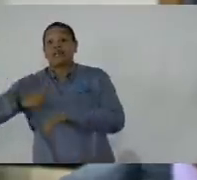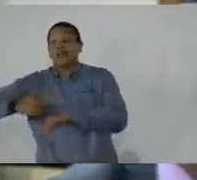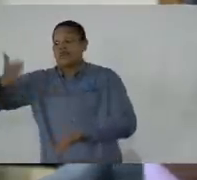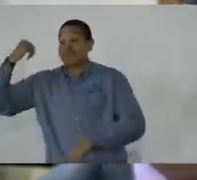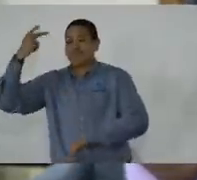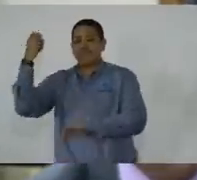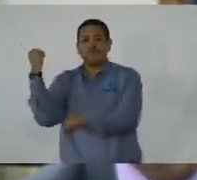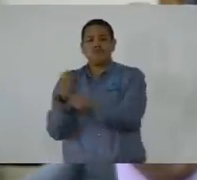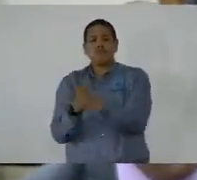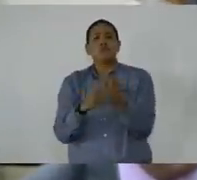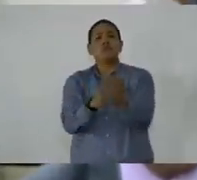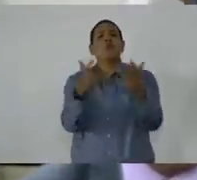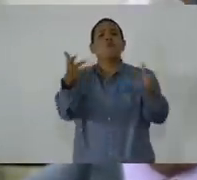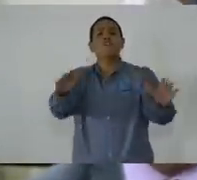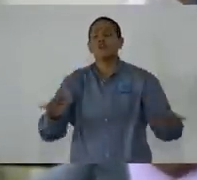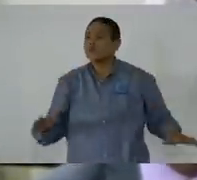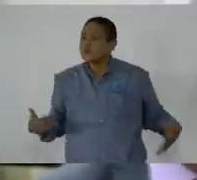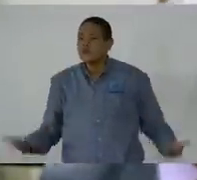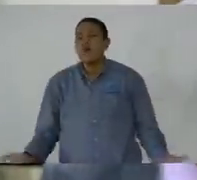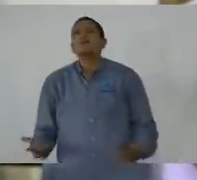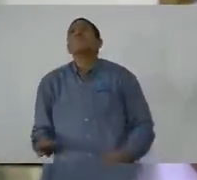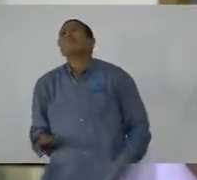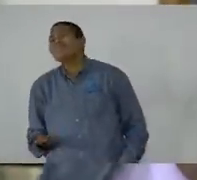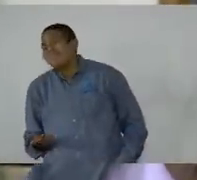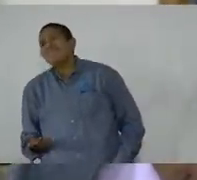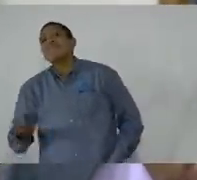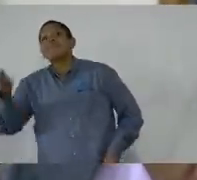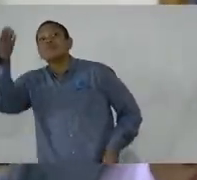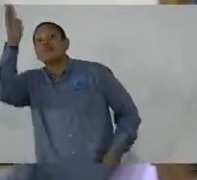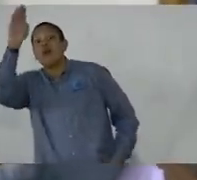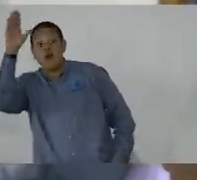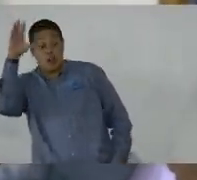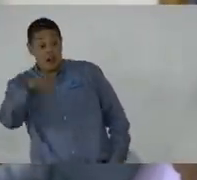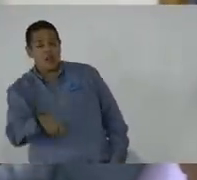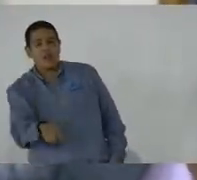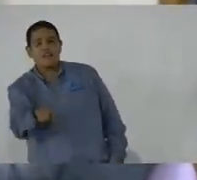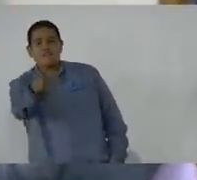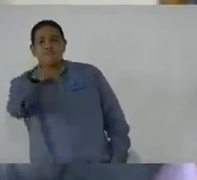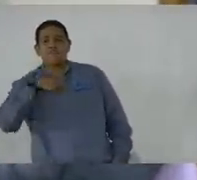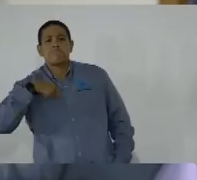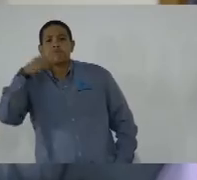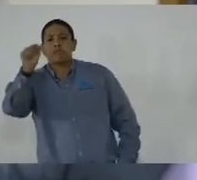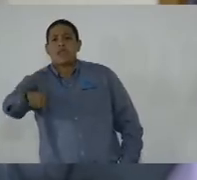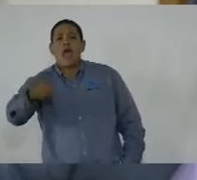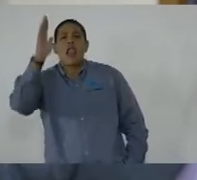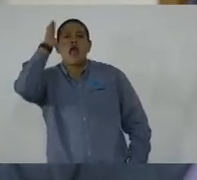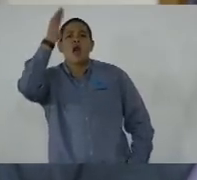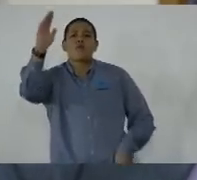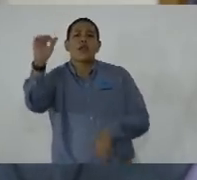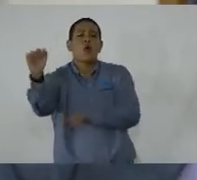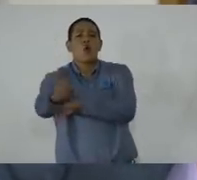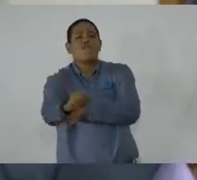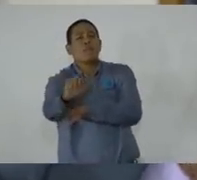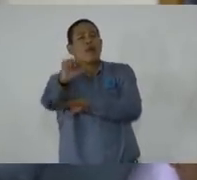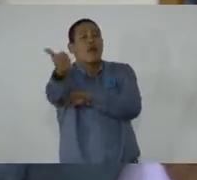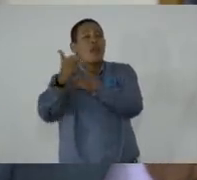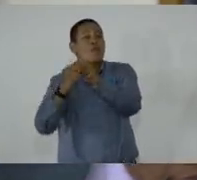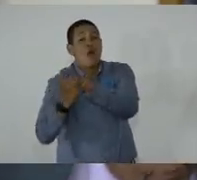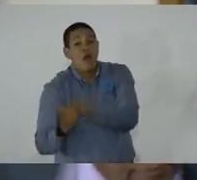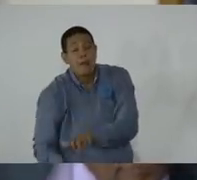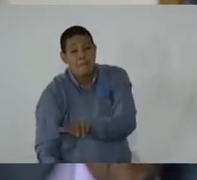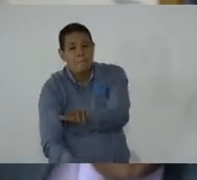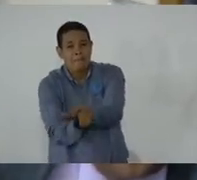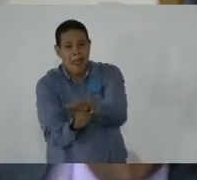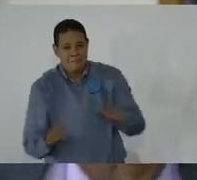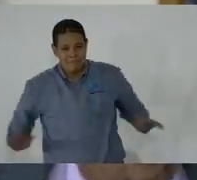have shown us that with God in the midst, we can and will overcome any obstacles that come our